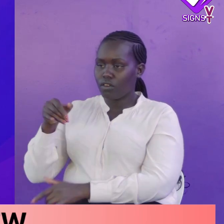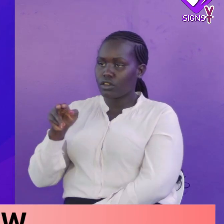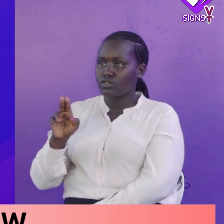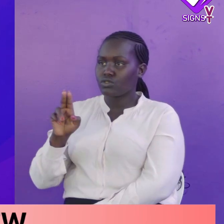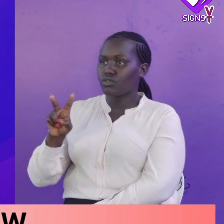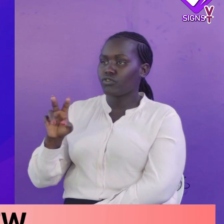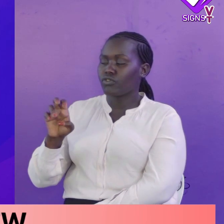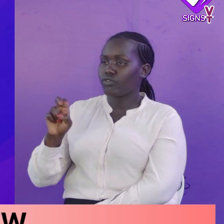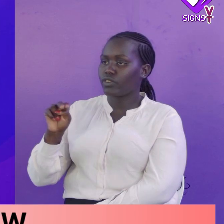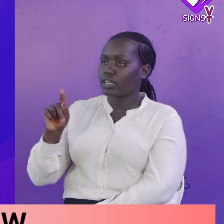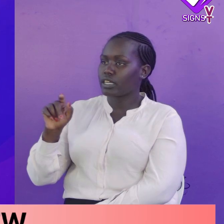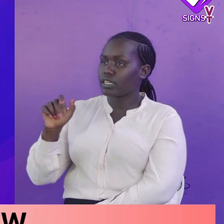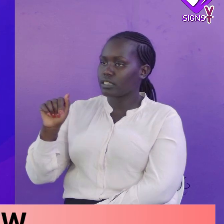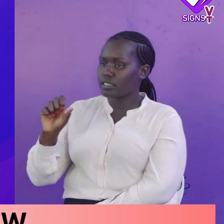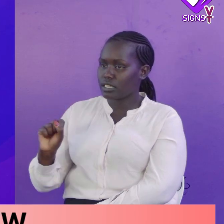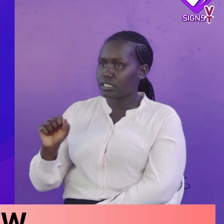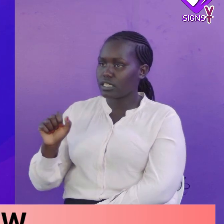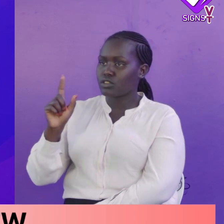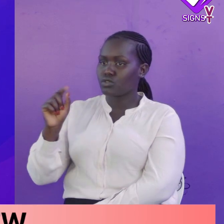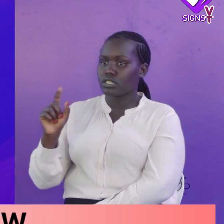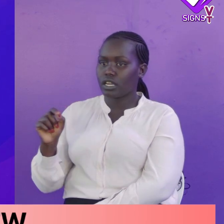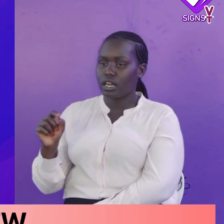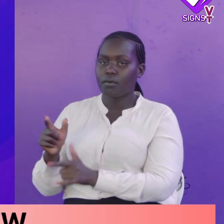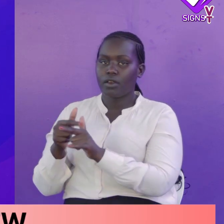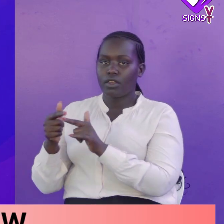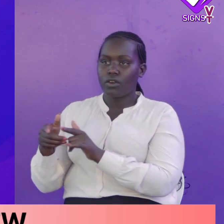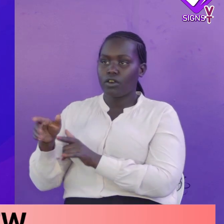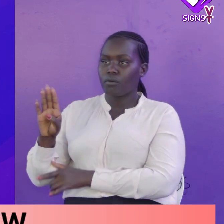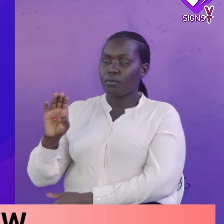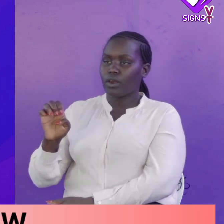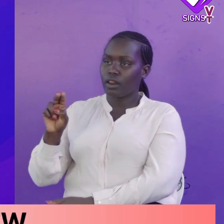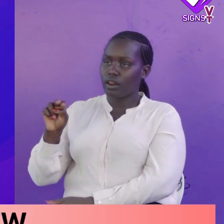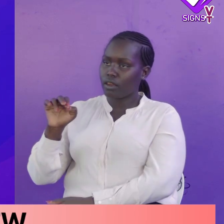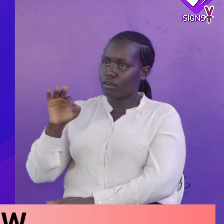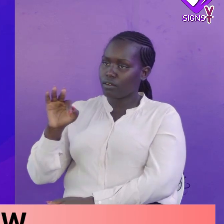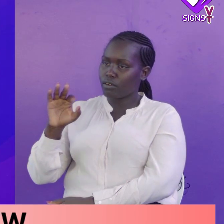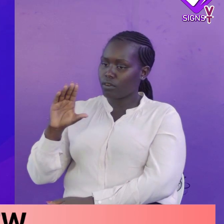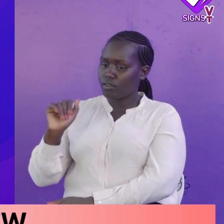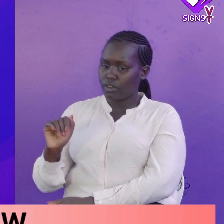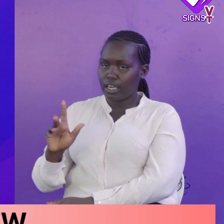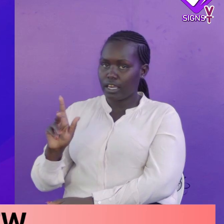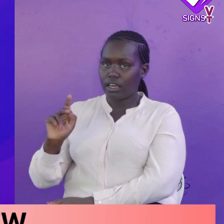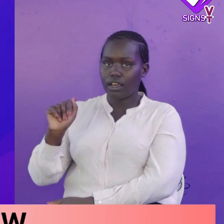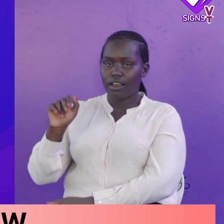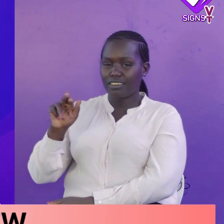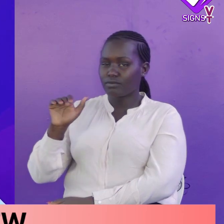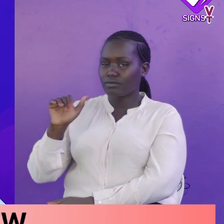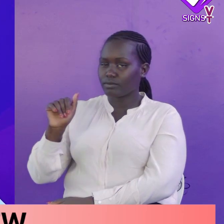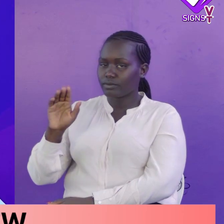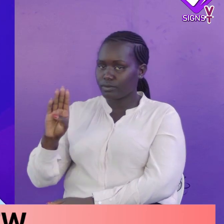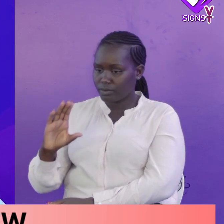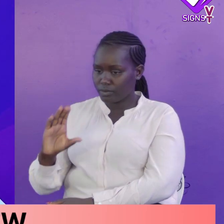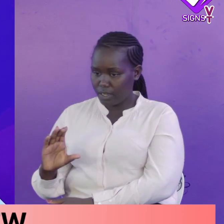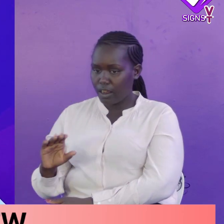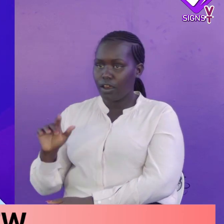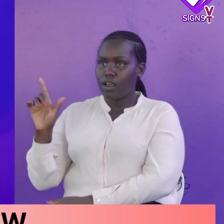Dortmund, Tottenham versus Villarreal. Then we have Benfica versus Karabakh. Then Liverpool versus Atletico Madrid will